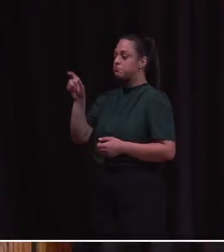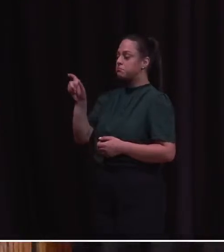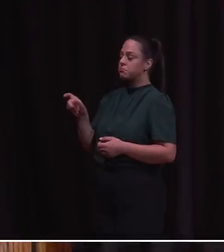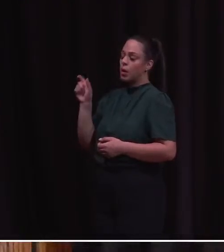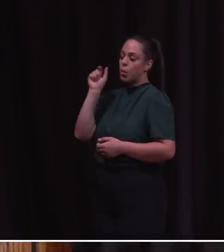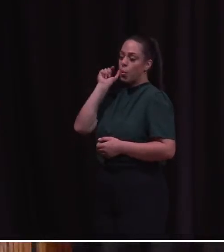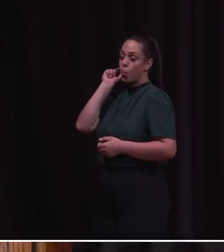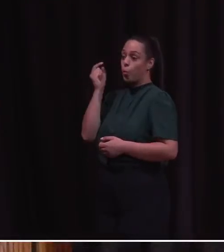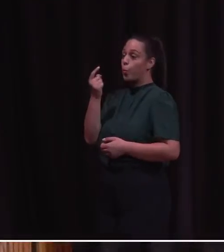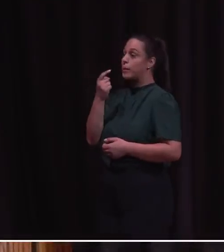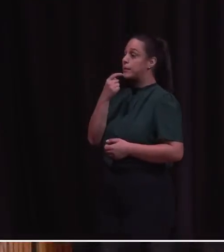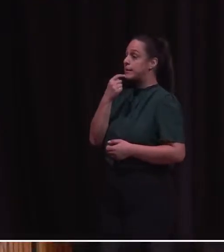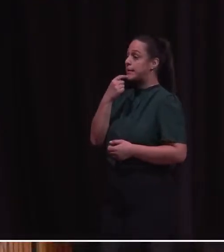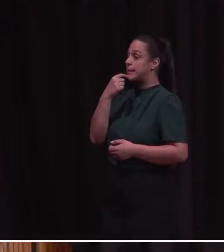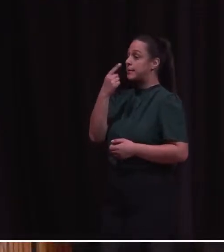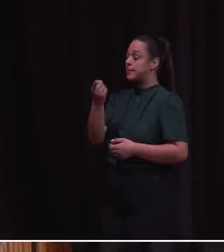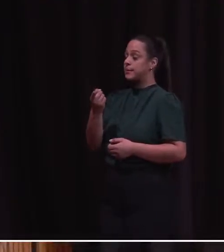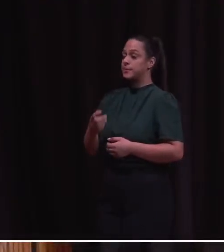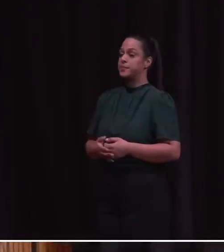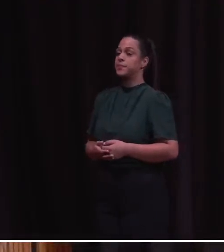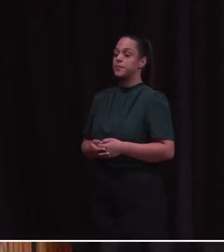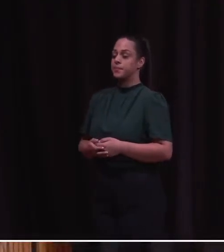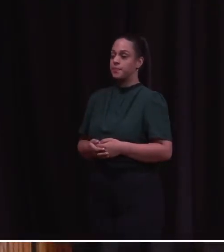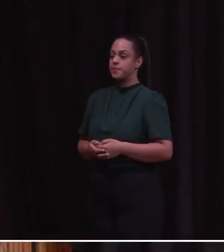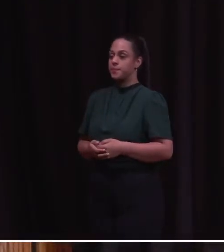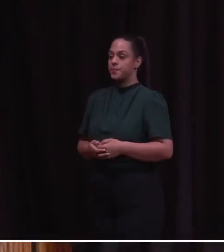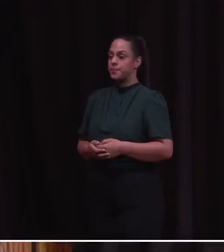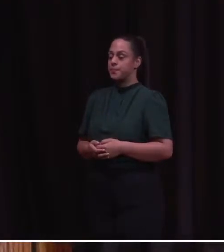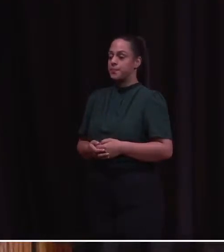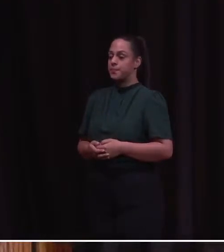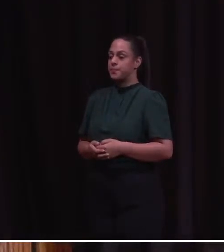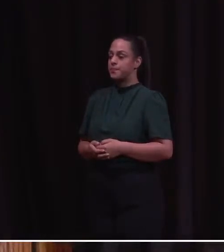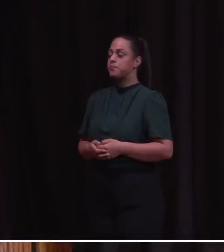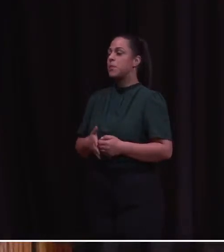In my own writing and research on African women,